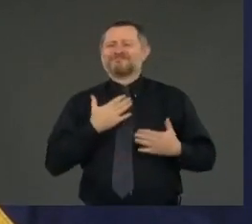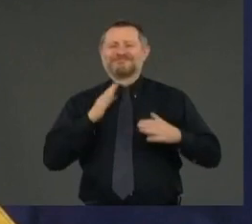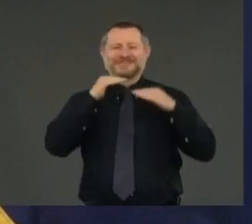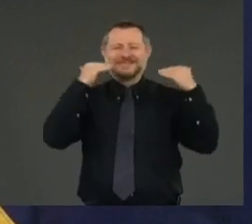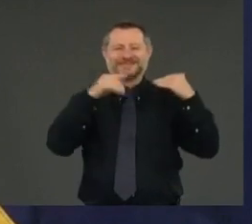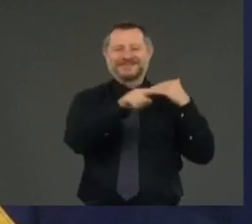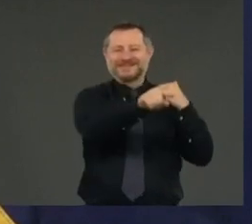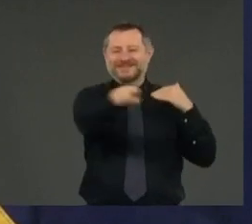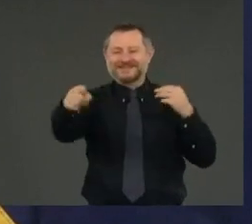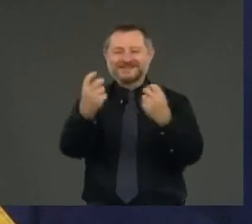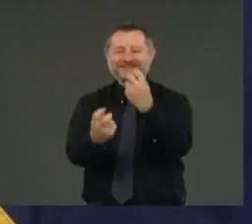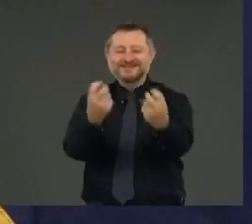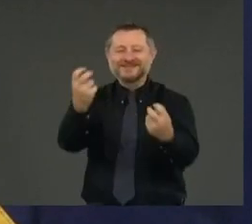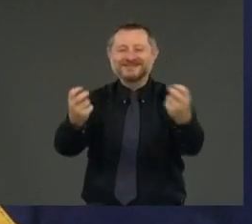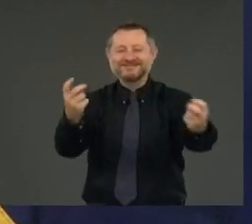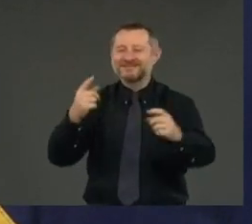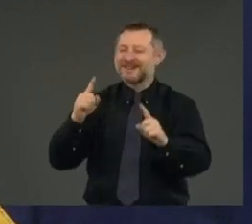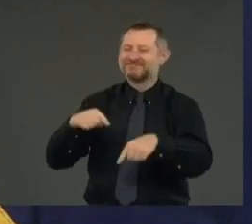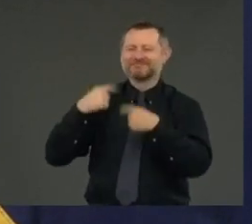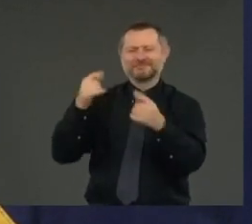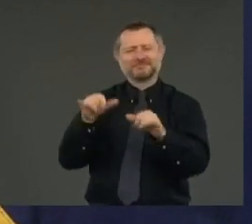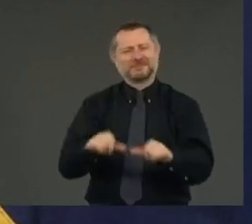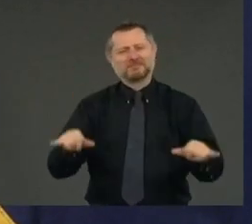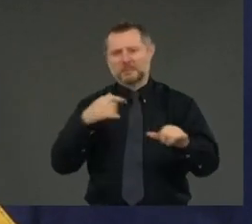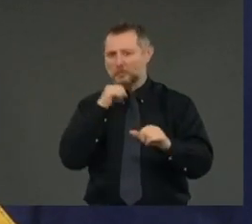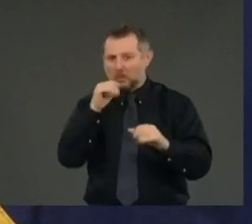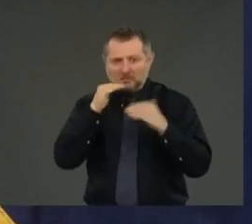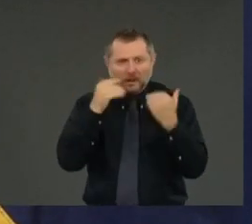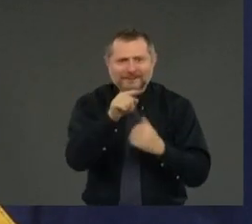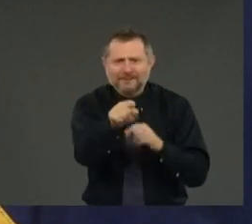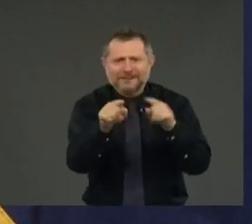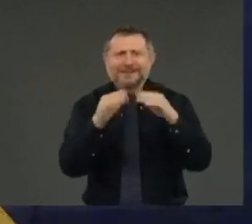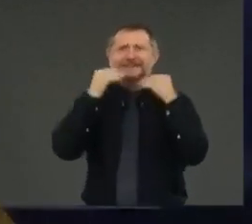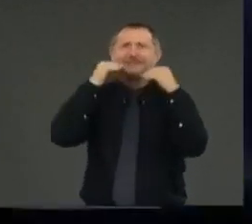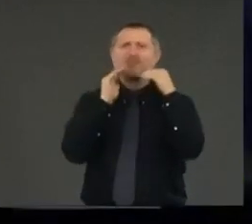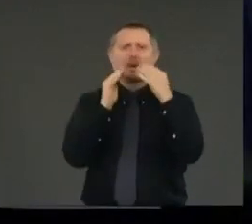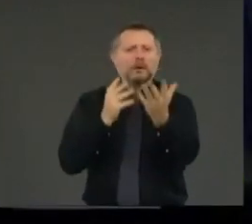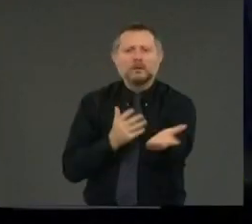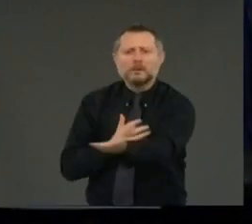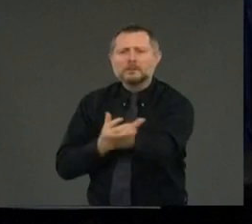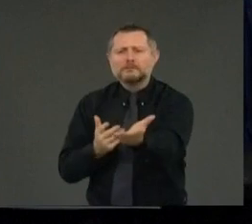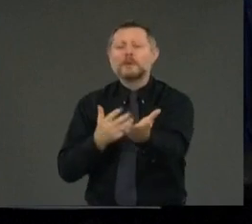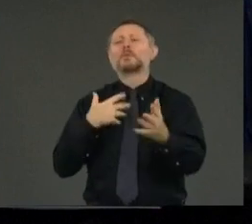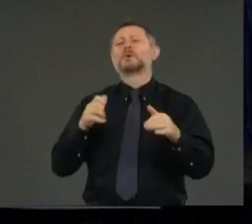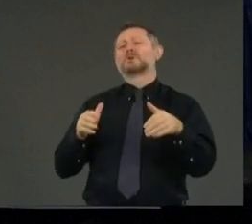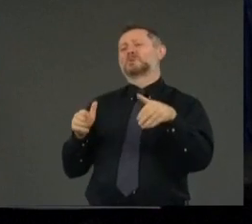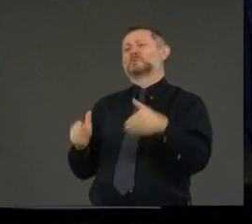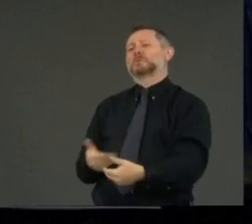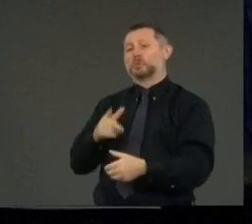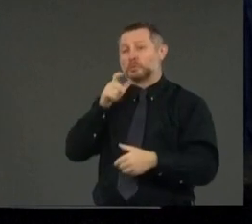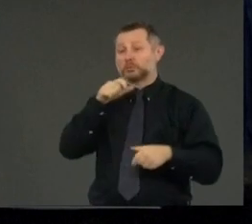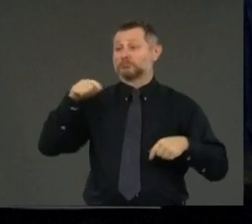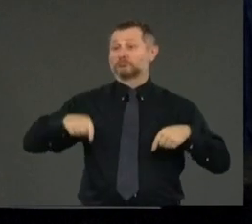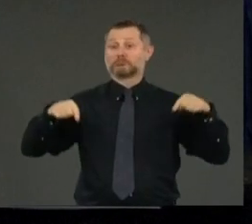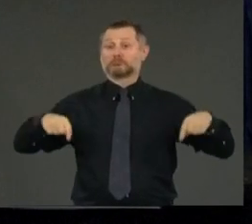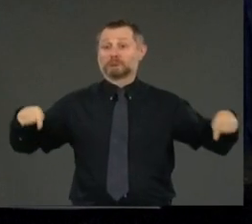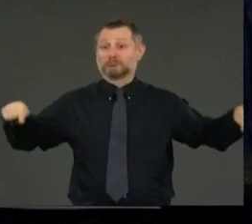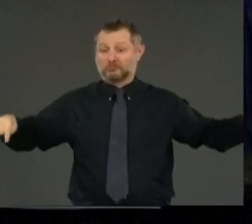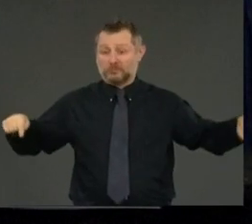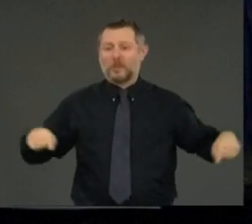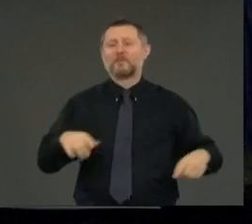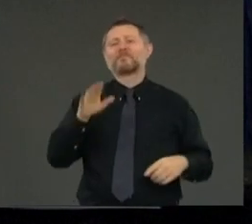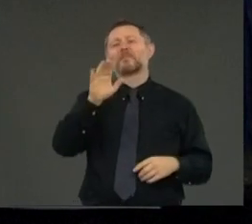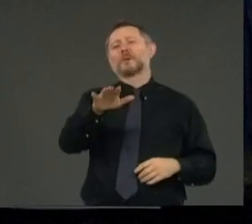usual. Okay, not all smiling. Let me introduce the people who are here today. Besides just introducing them, let me